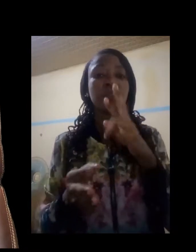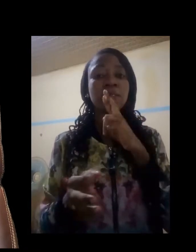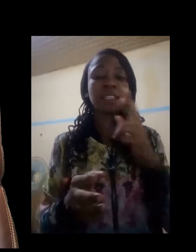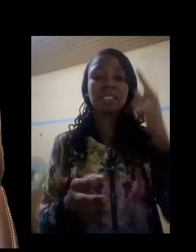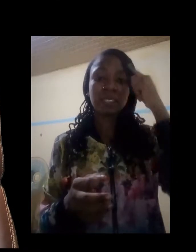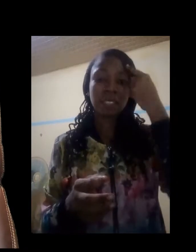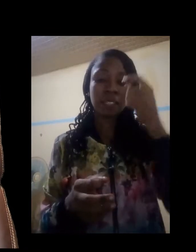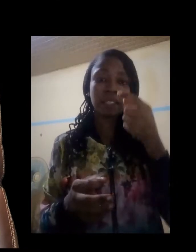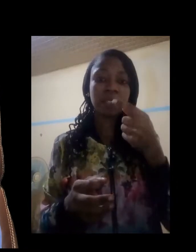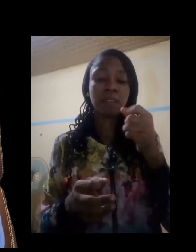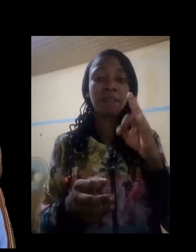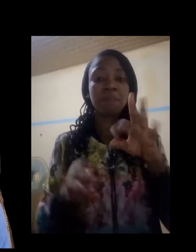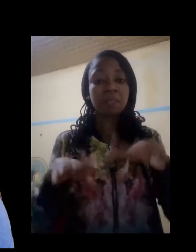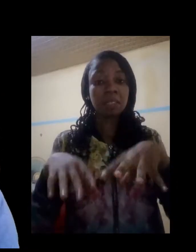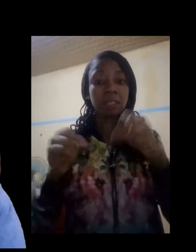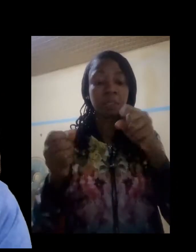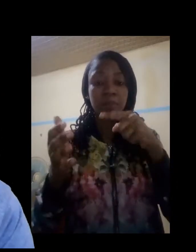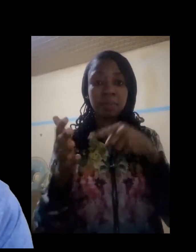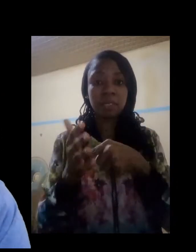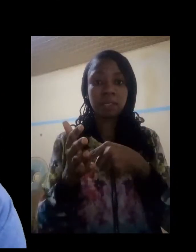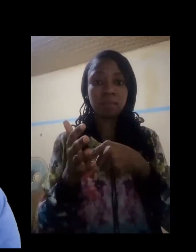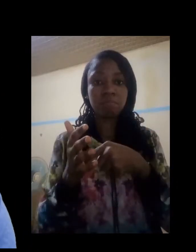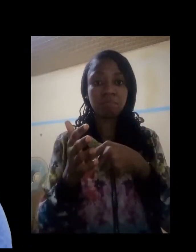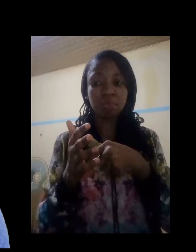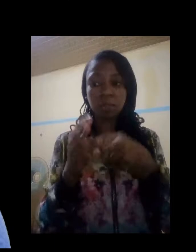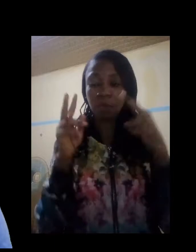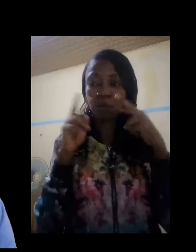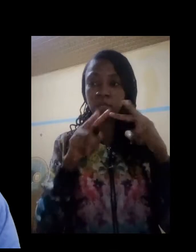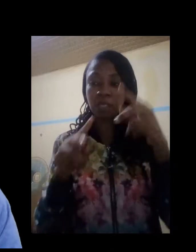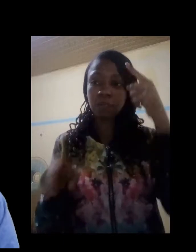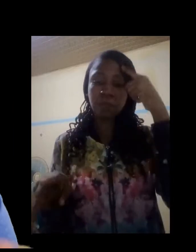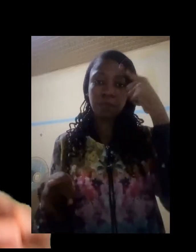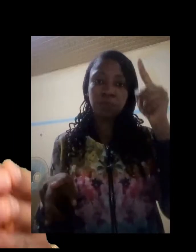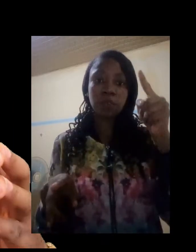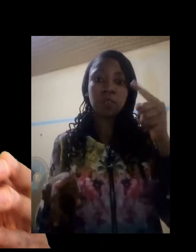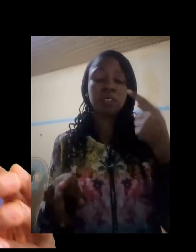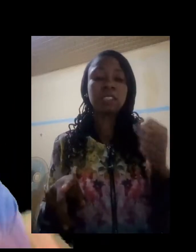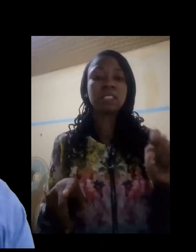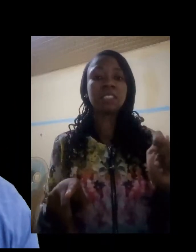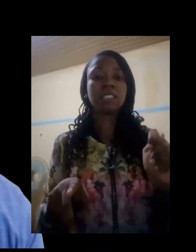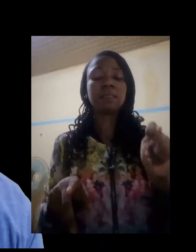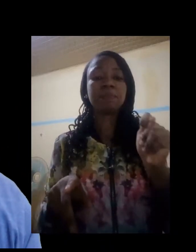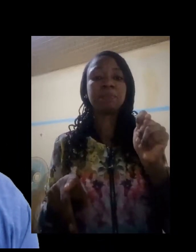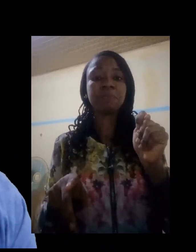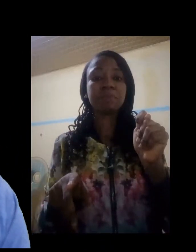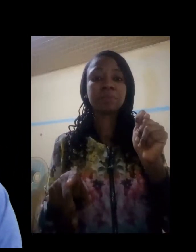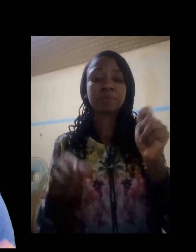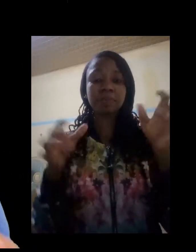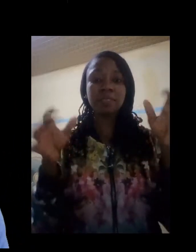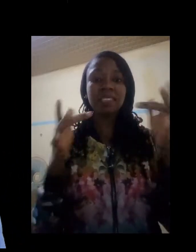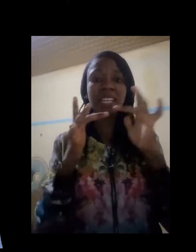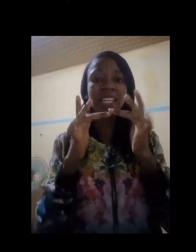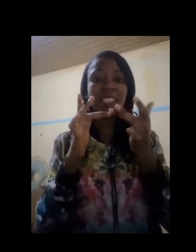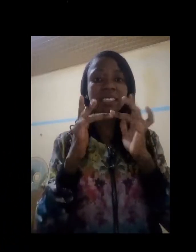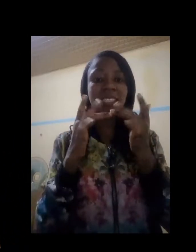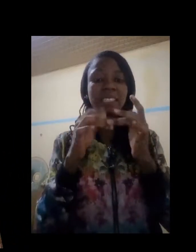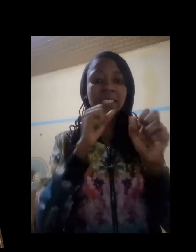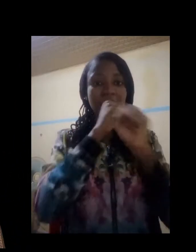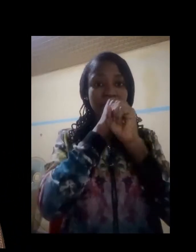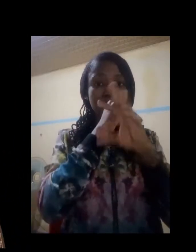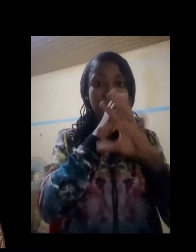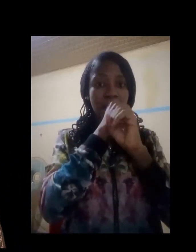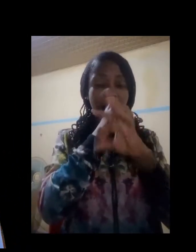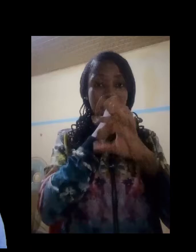taking this course, watch out for the flyers, watch out for the social media and the online